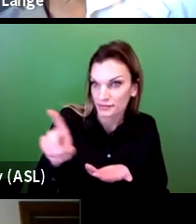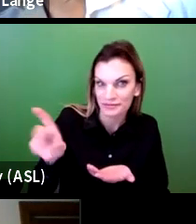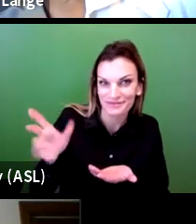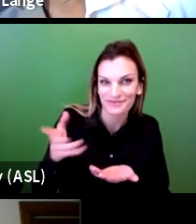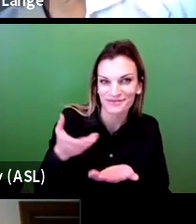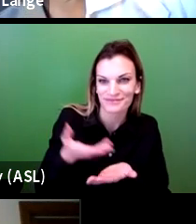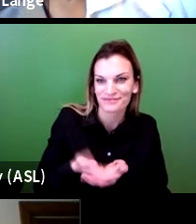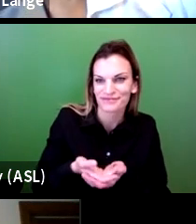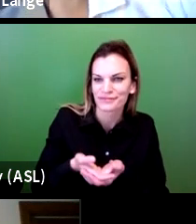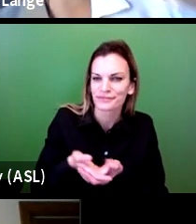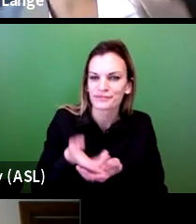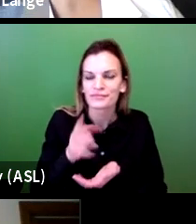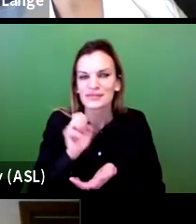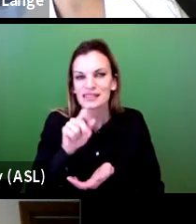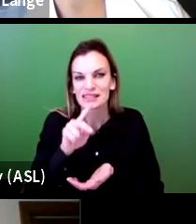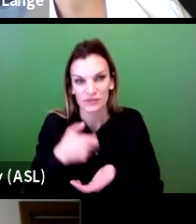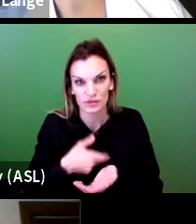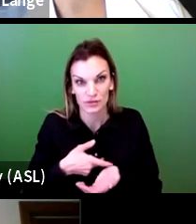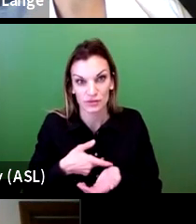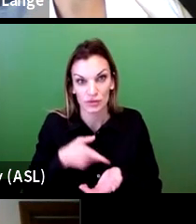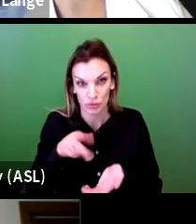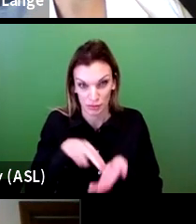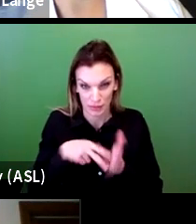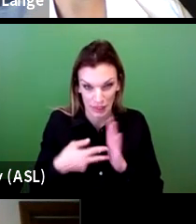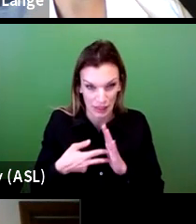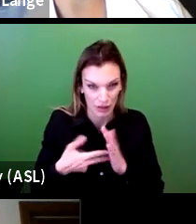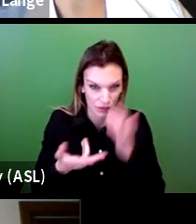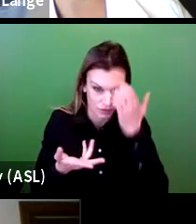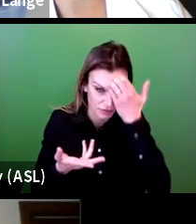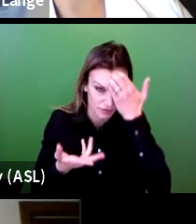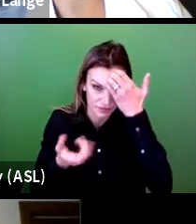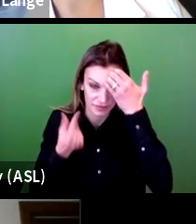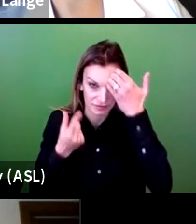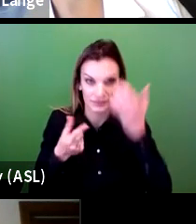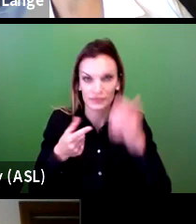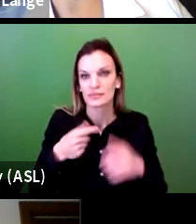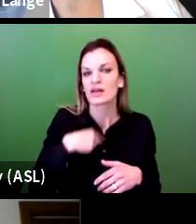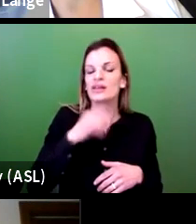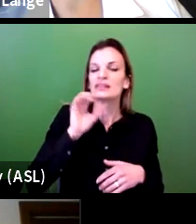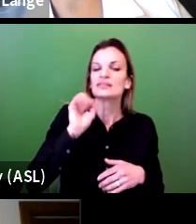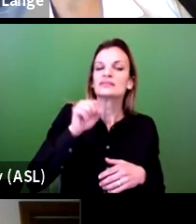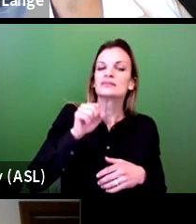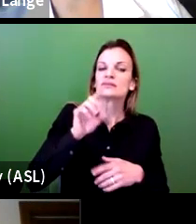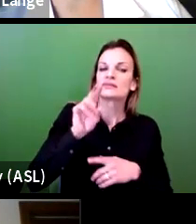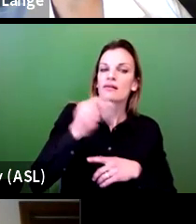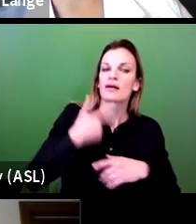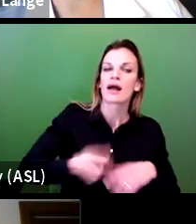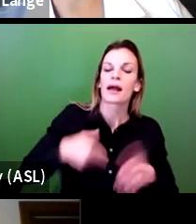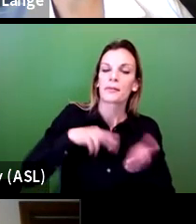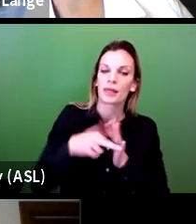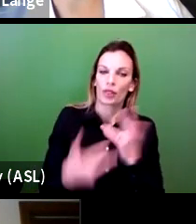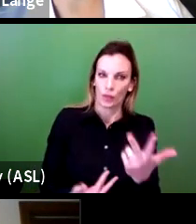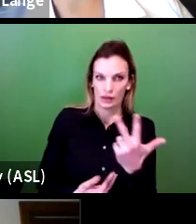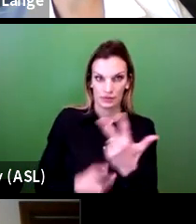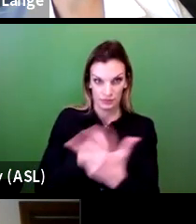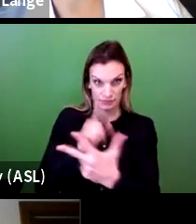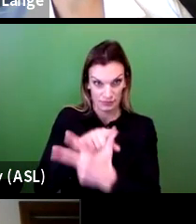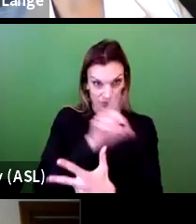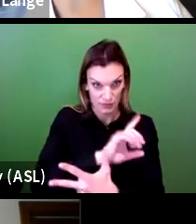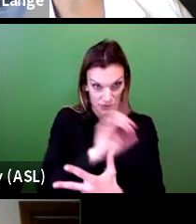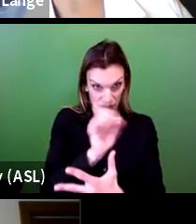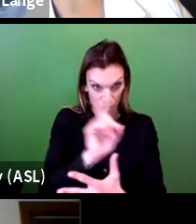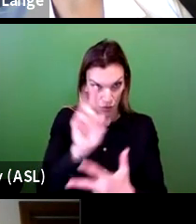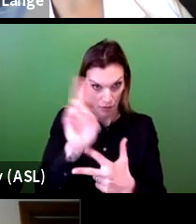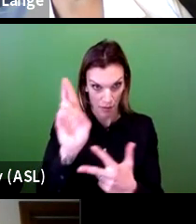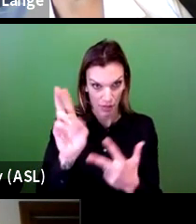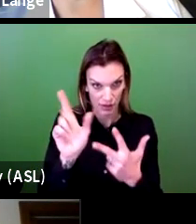And by approach, you mean just what you said, what you just. What I said, yes. The 3-person committee, one Republican, 1 Democrat,